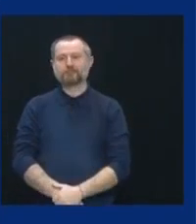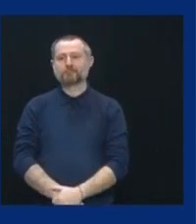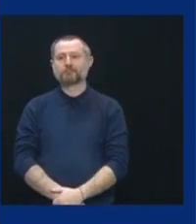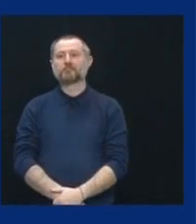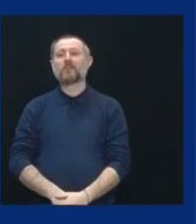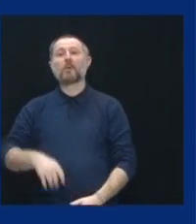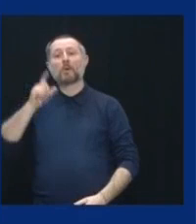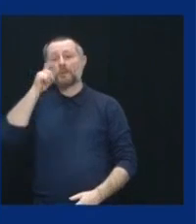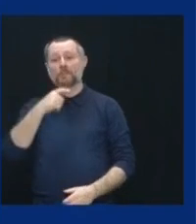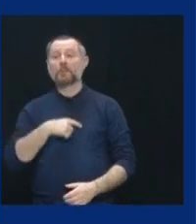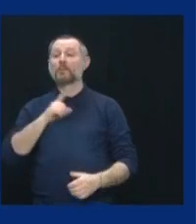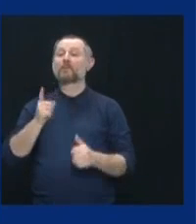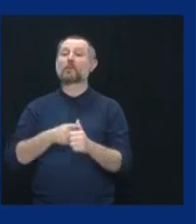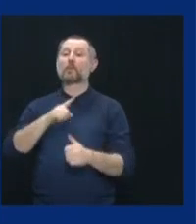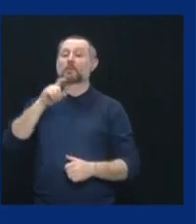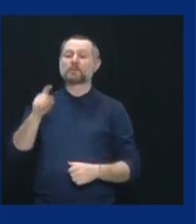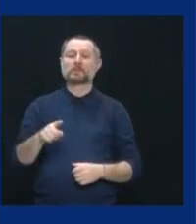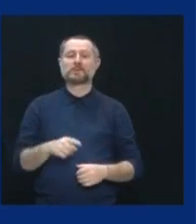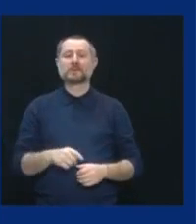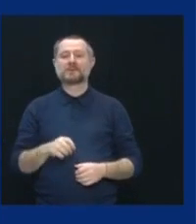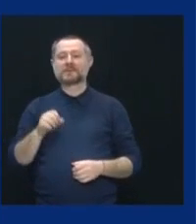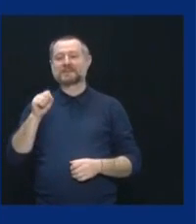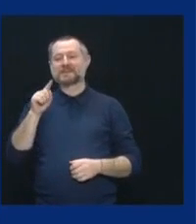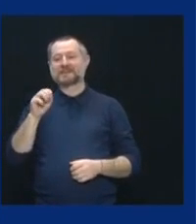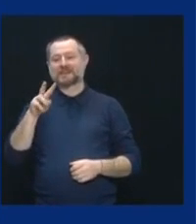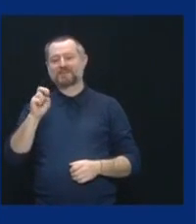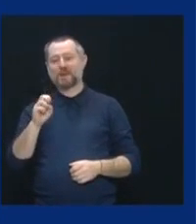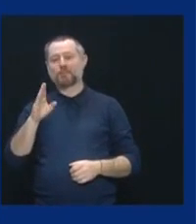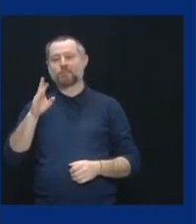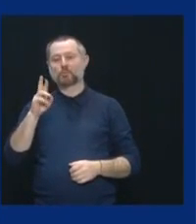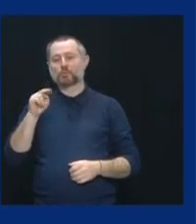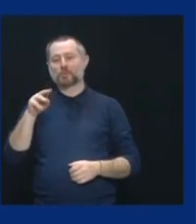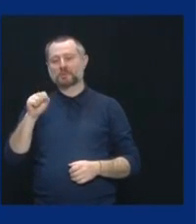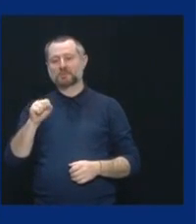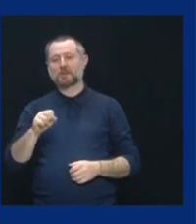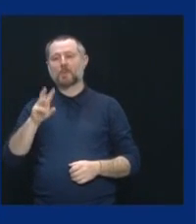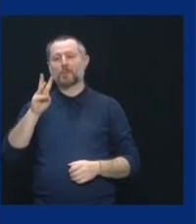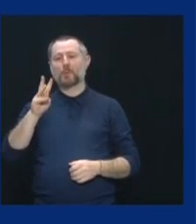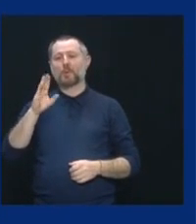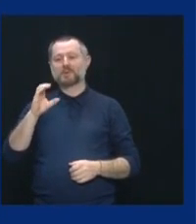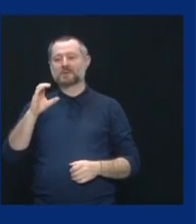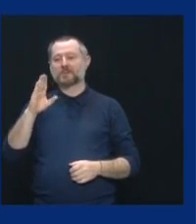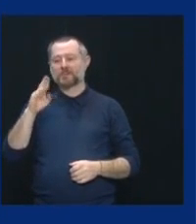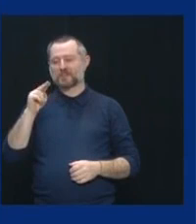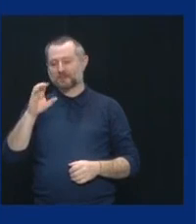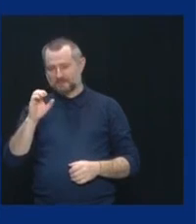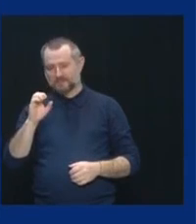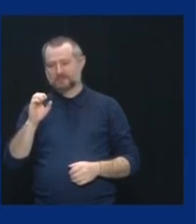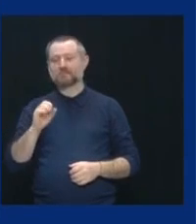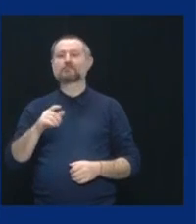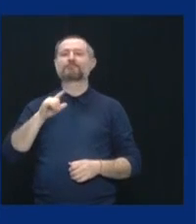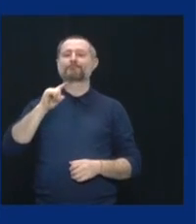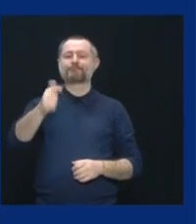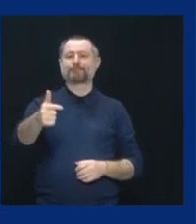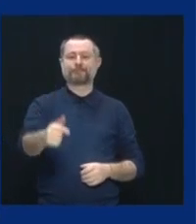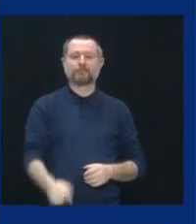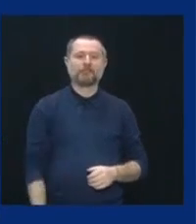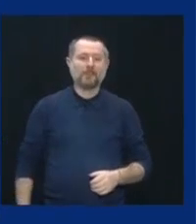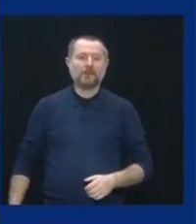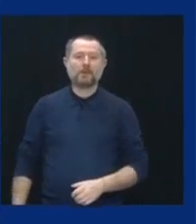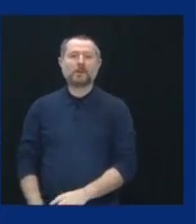Governor, your first question comes from Steve Burns at WCBS 880. Steve, your line is now open. Please unmute your microphone.